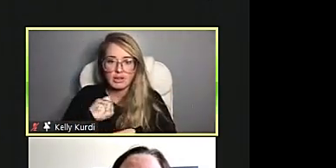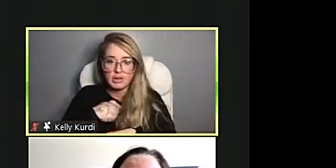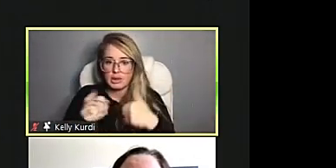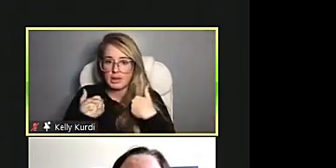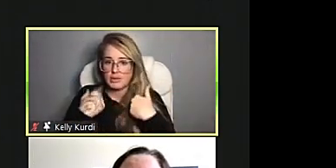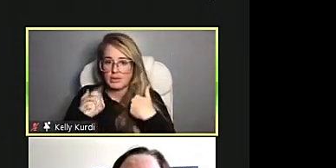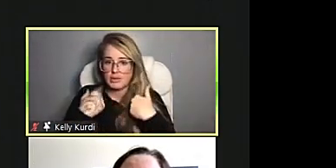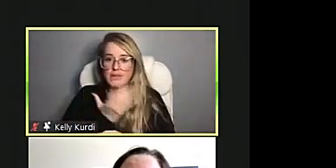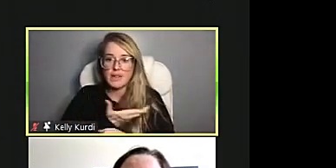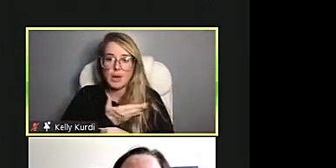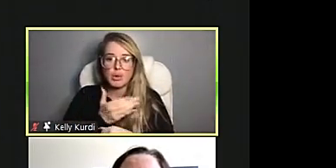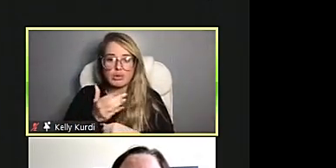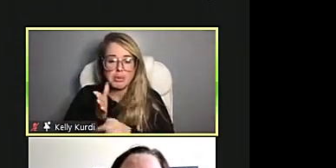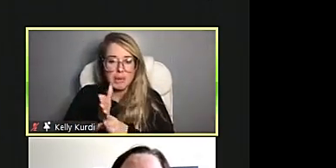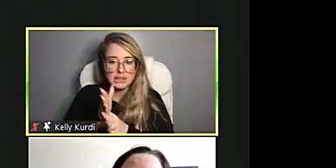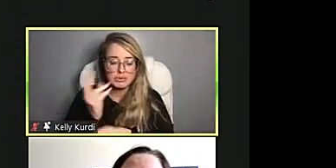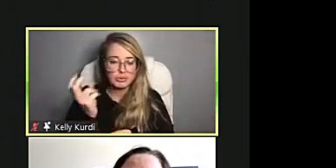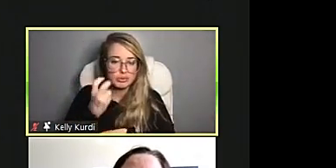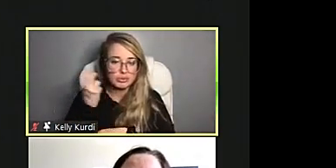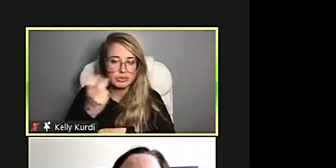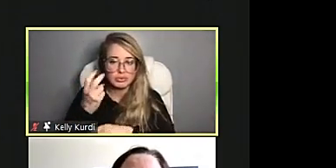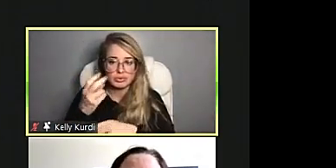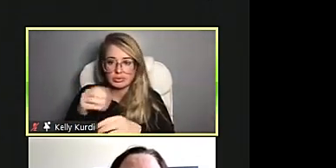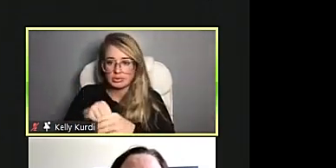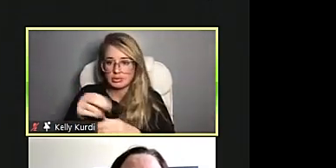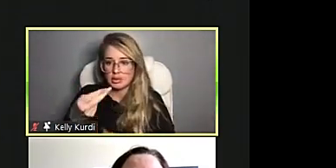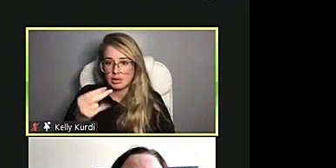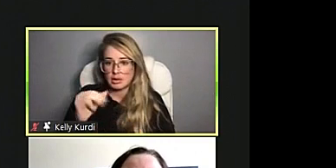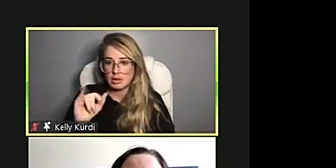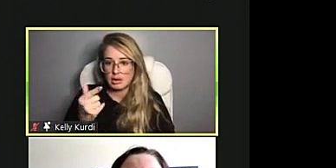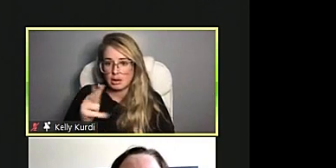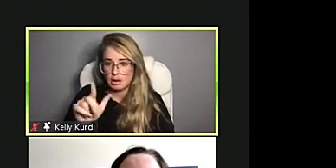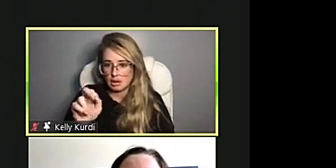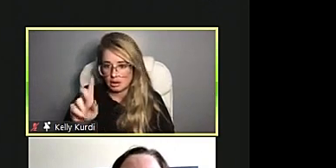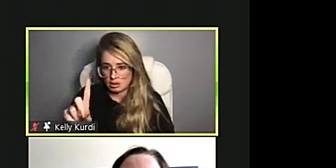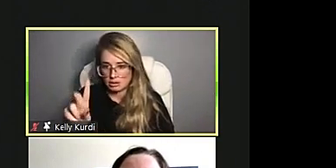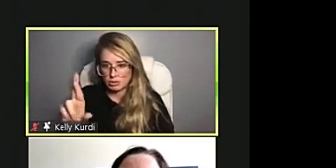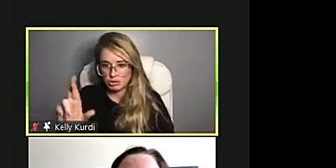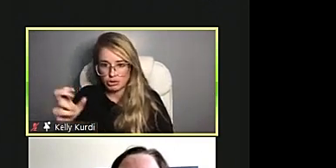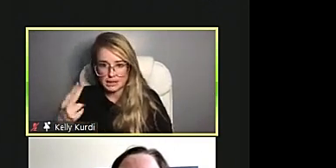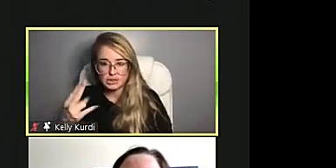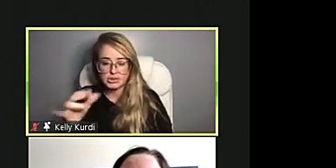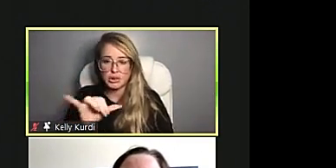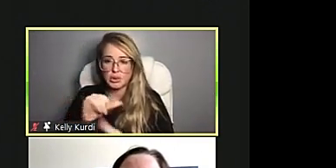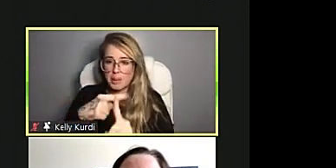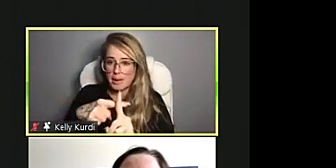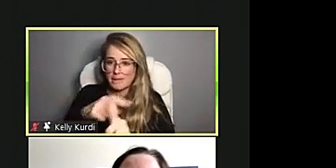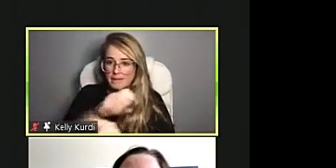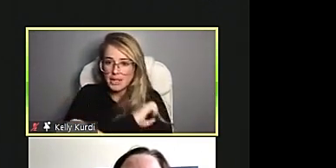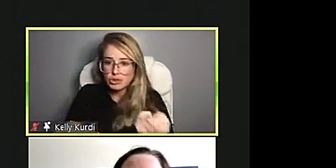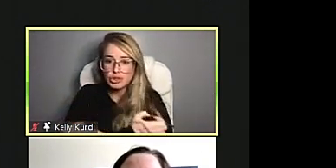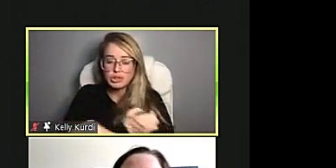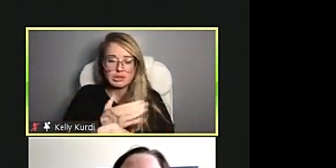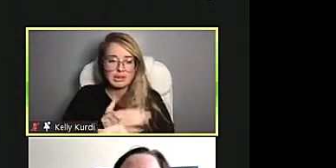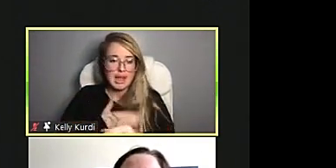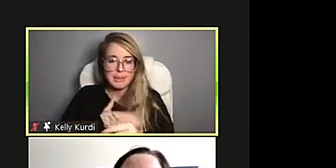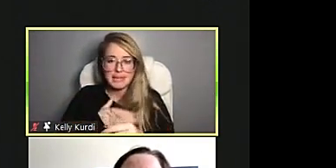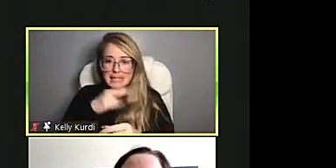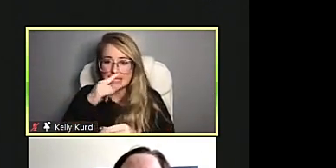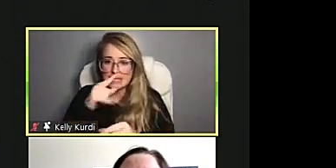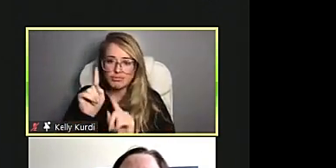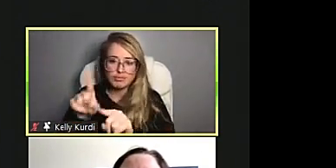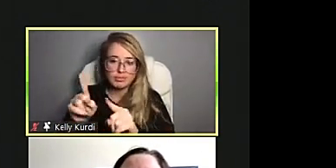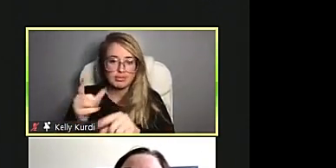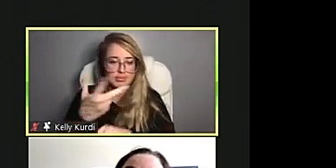our mobile buses out at the Highlands Ranch location. Lots of positive energy, lots of happy kids being vaccinated there